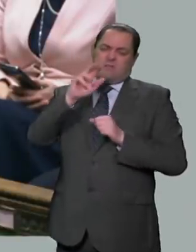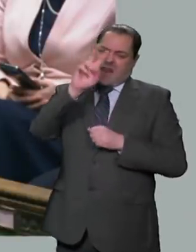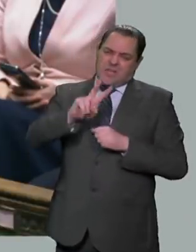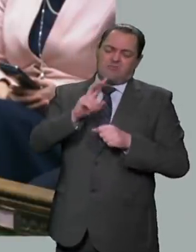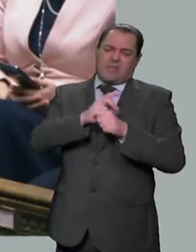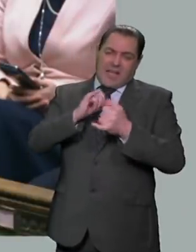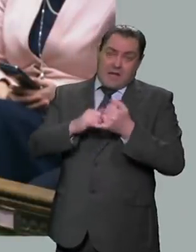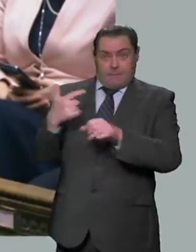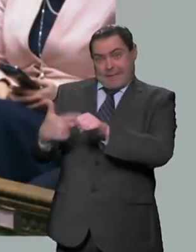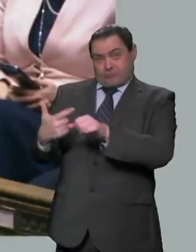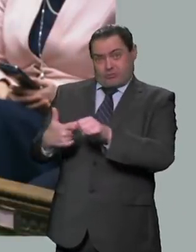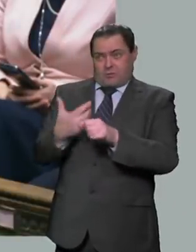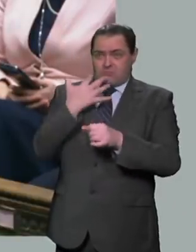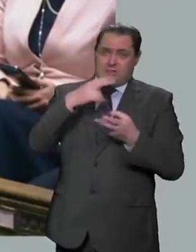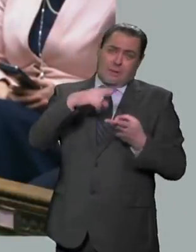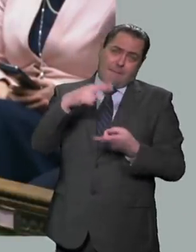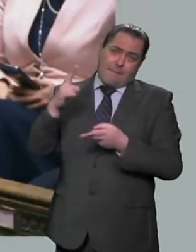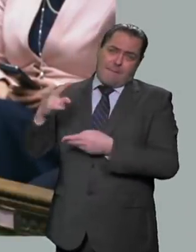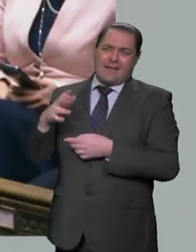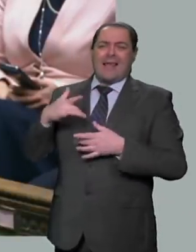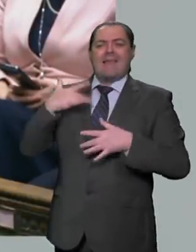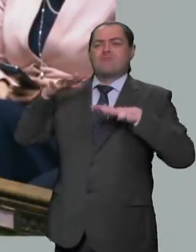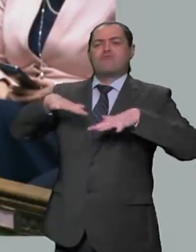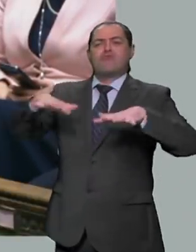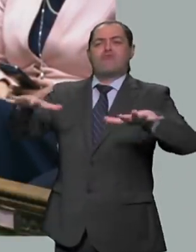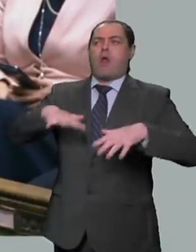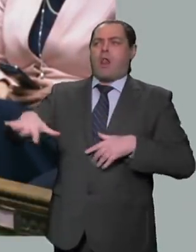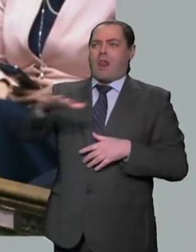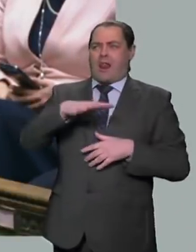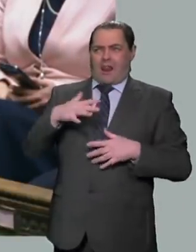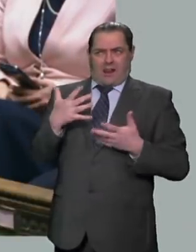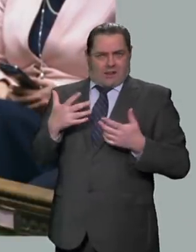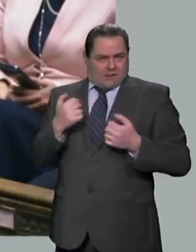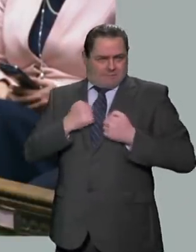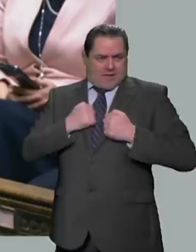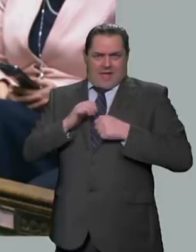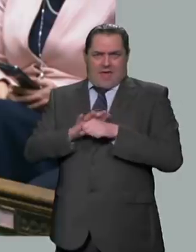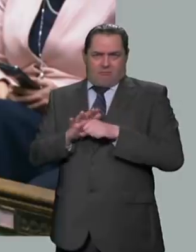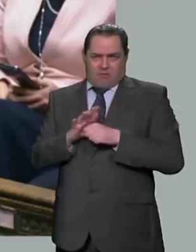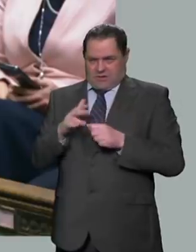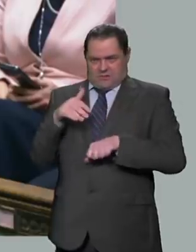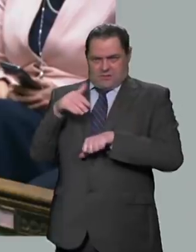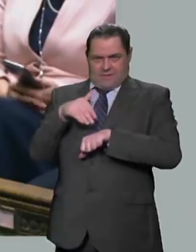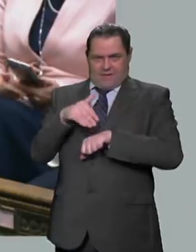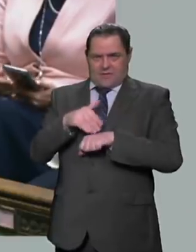cars. People in rural constituencies, like Sleaford and North Hykeham, are particularly affected by this